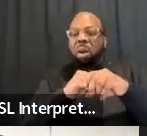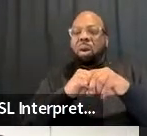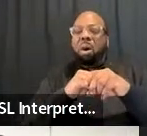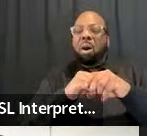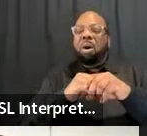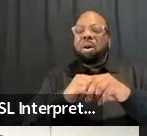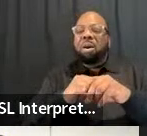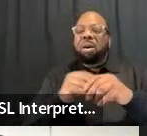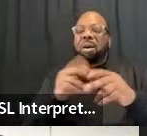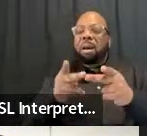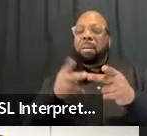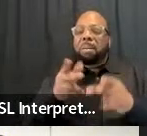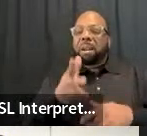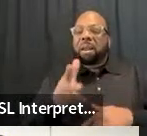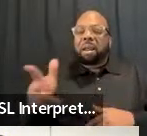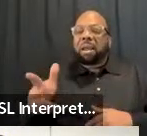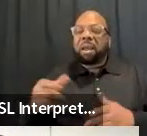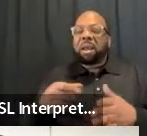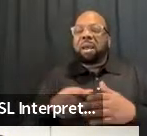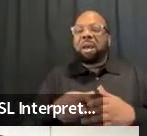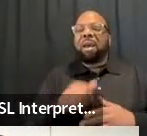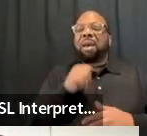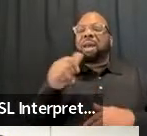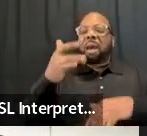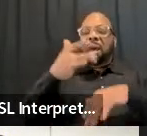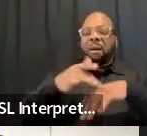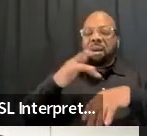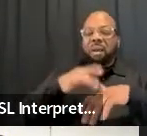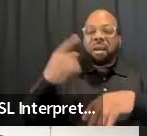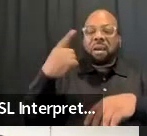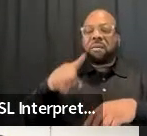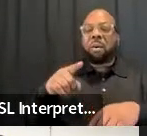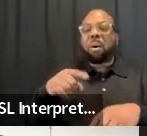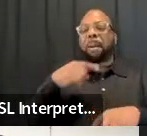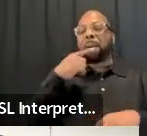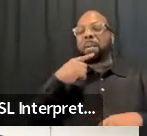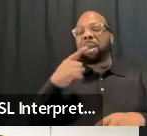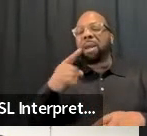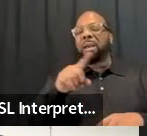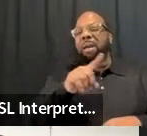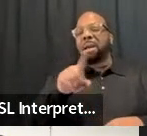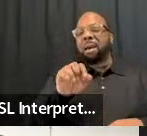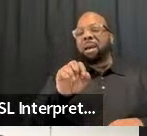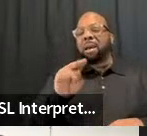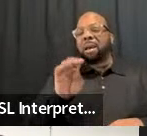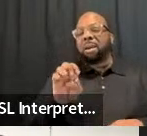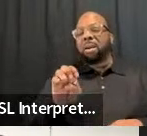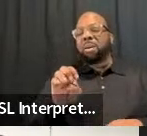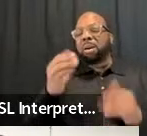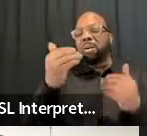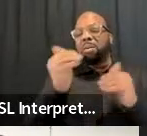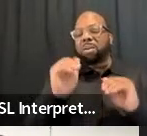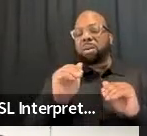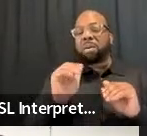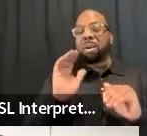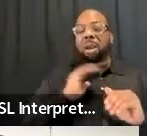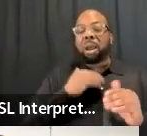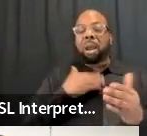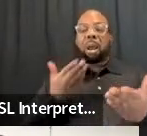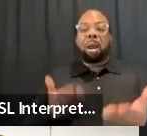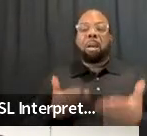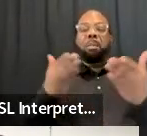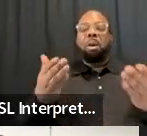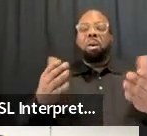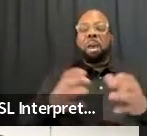by zoning, are not necessarily available to the public, and this is a zoning restriction. Therefore, our proposal would be to